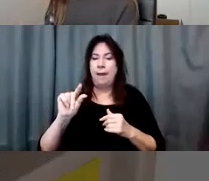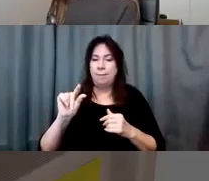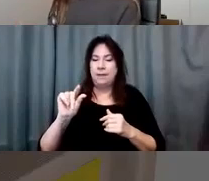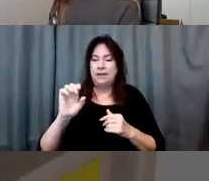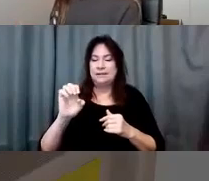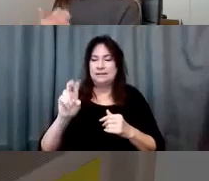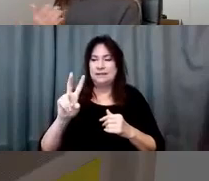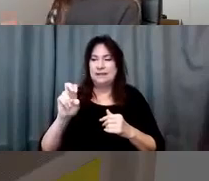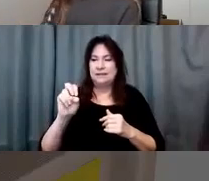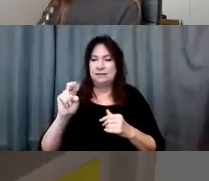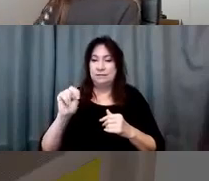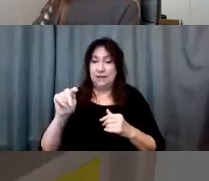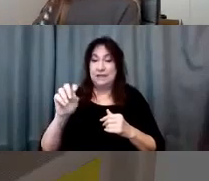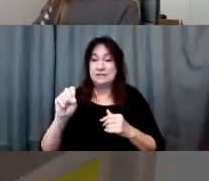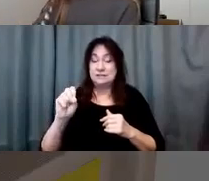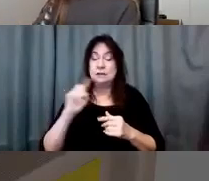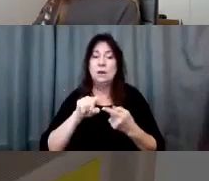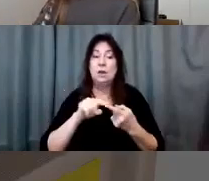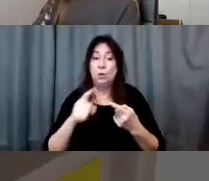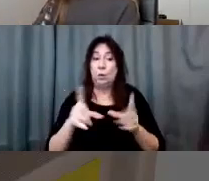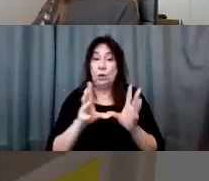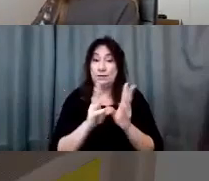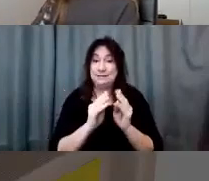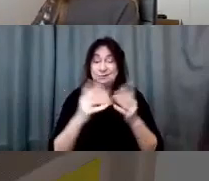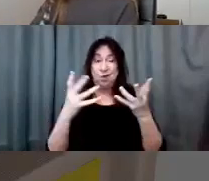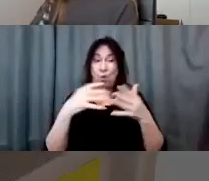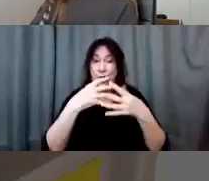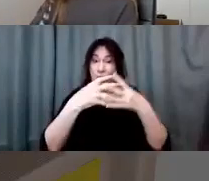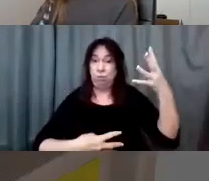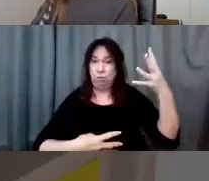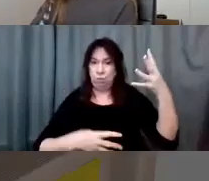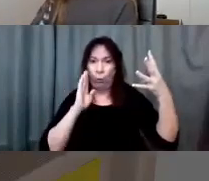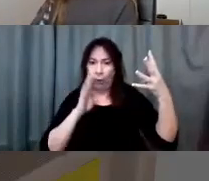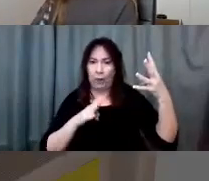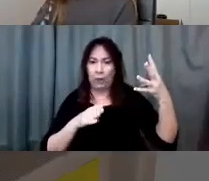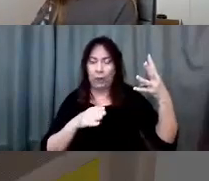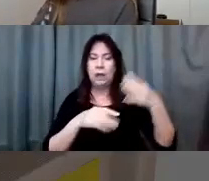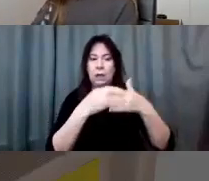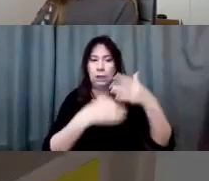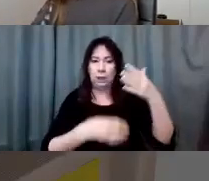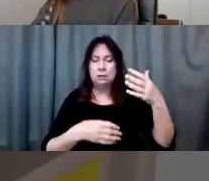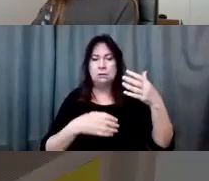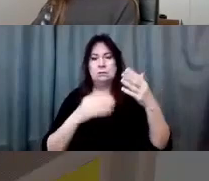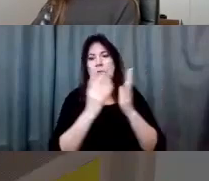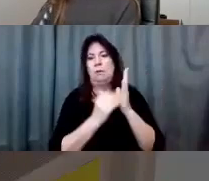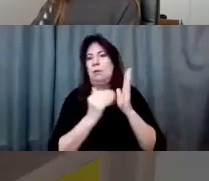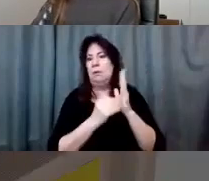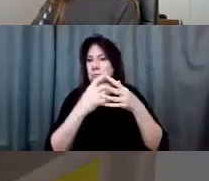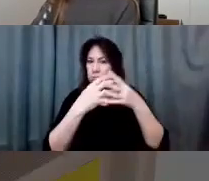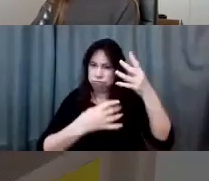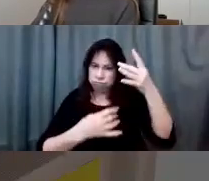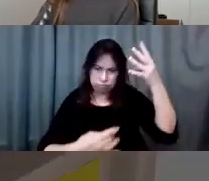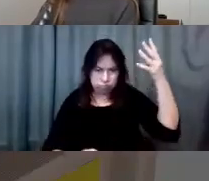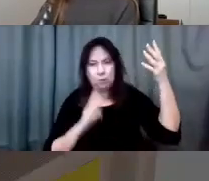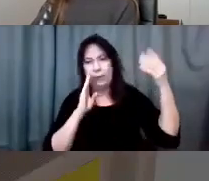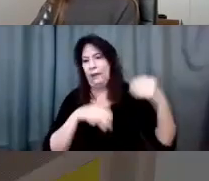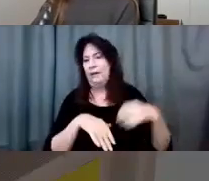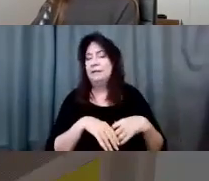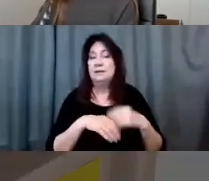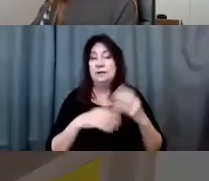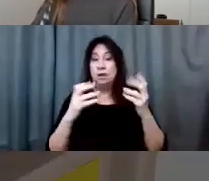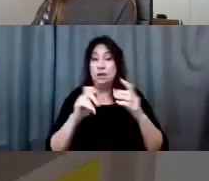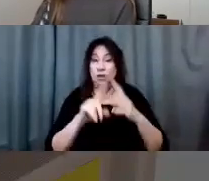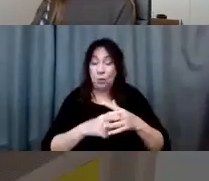time of the conference and all the sessions are populated here, there's going to be thousands listed. If you would like to